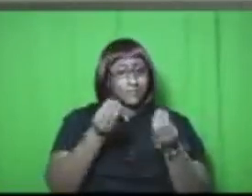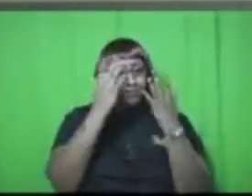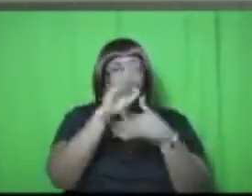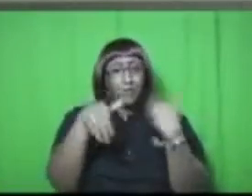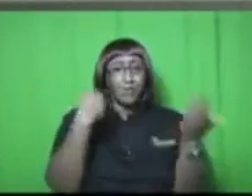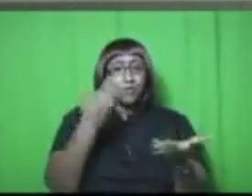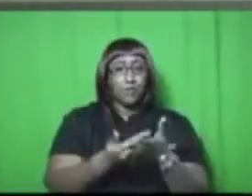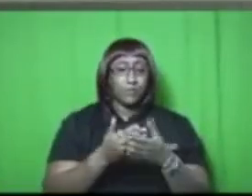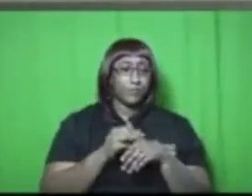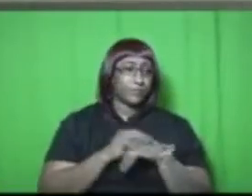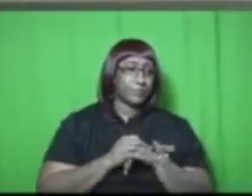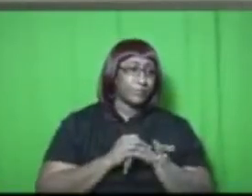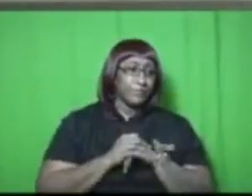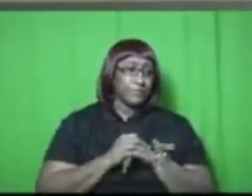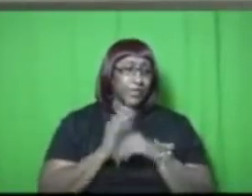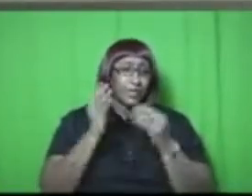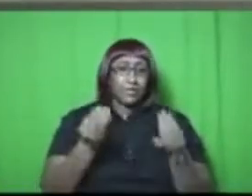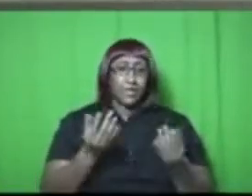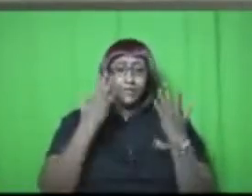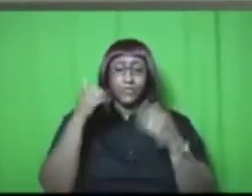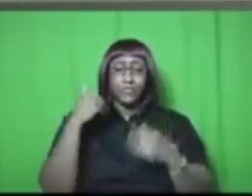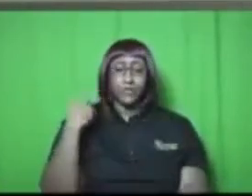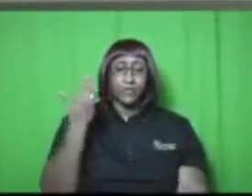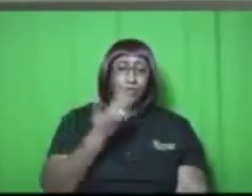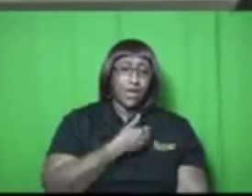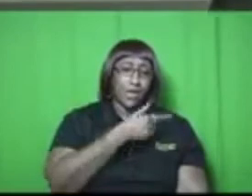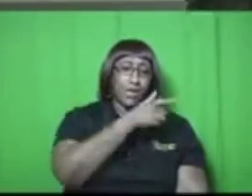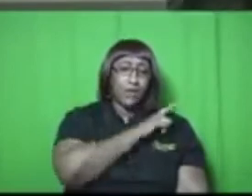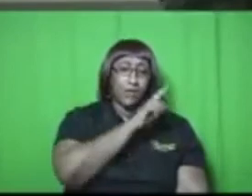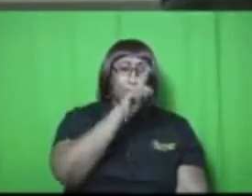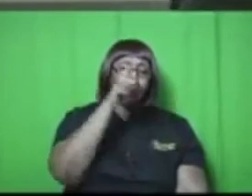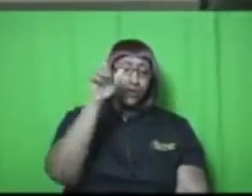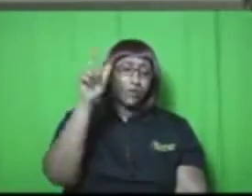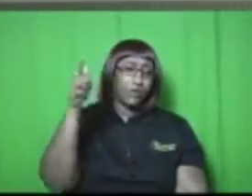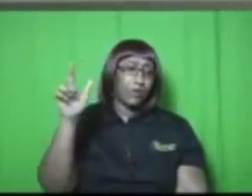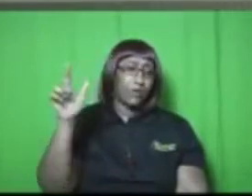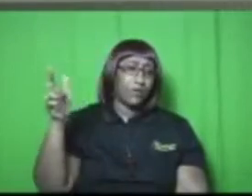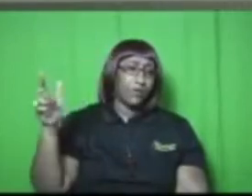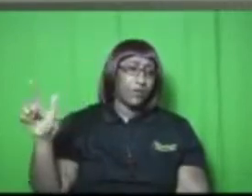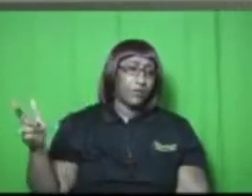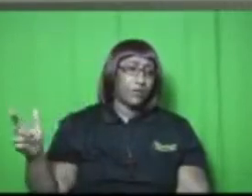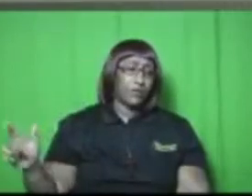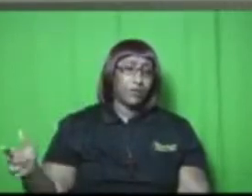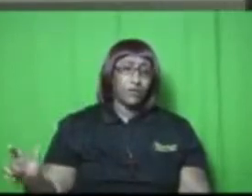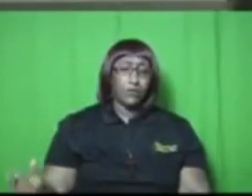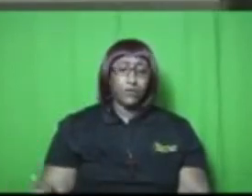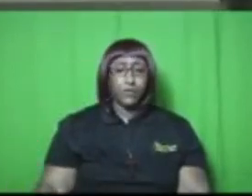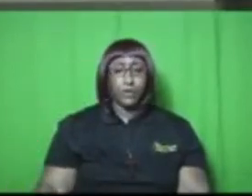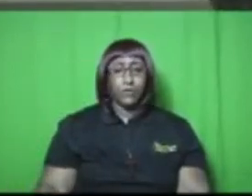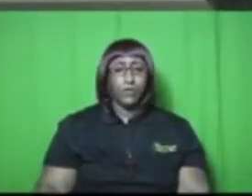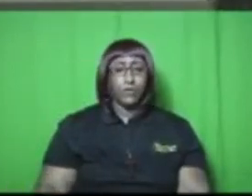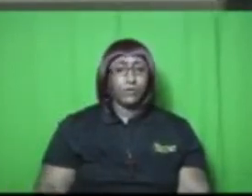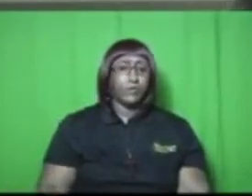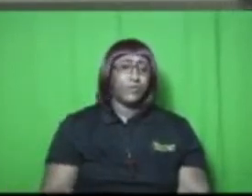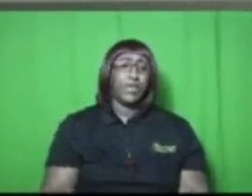Cast off. Up on the Lord. Sing it one more time. One more time. Yes. One more time.